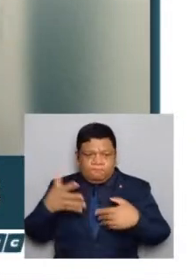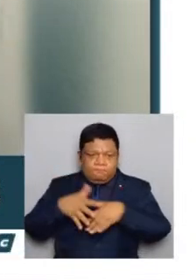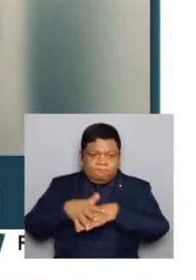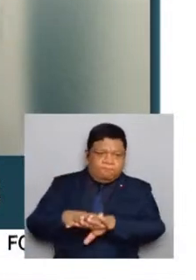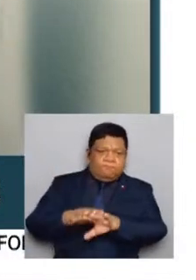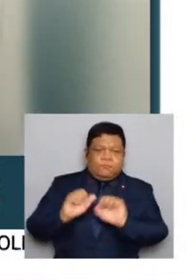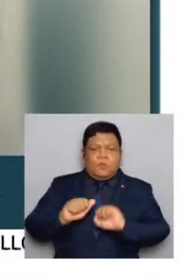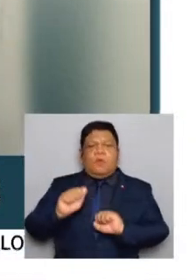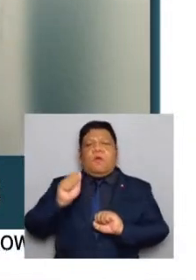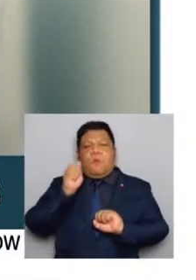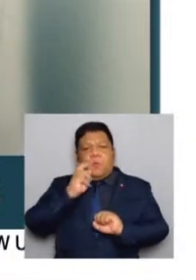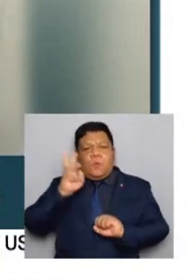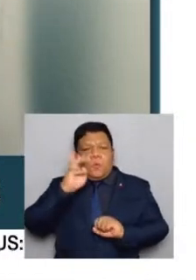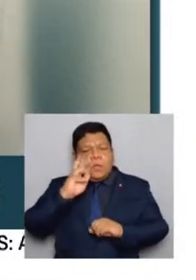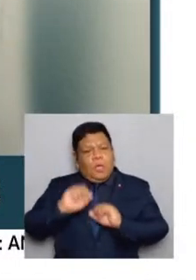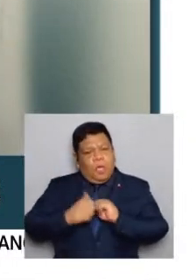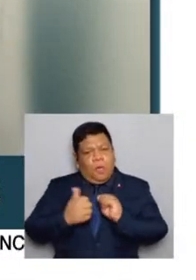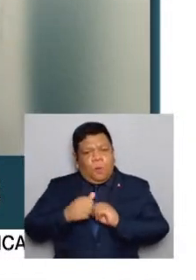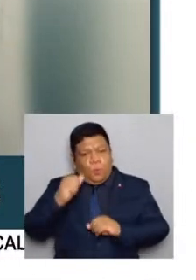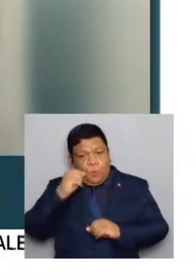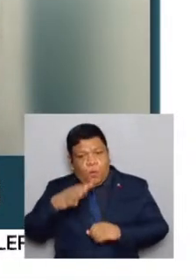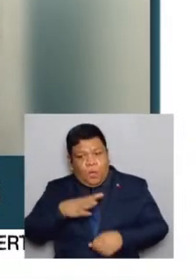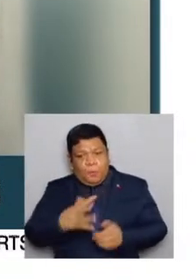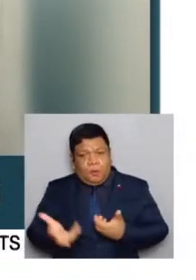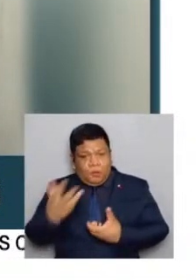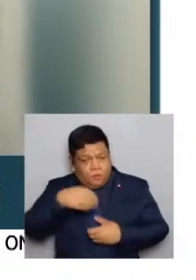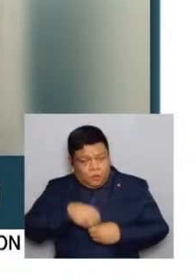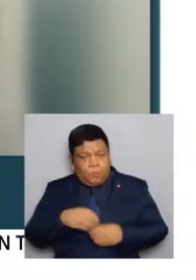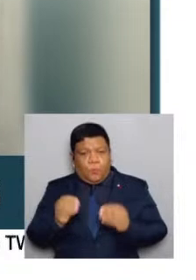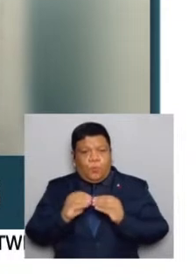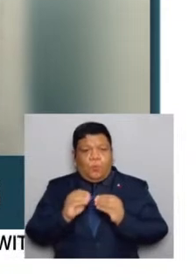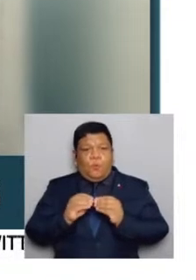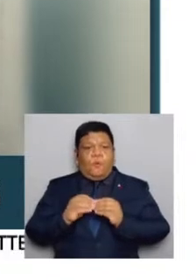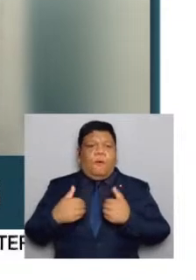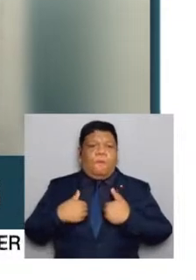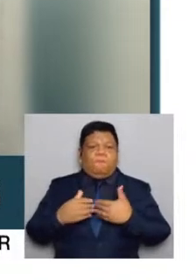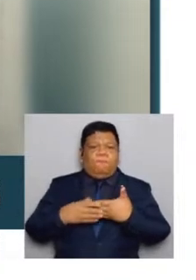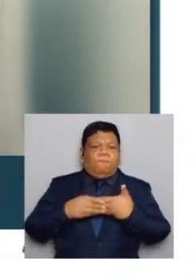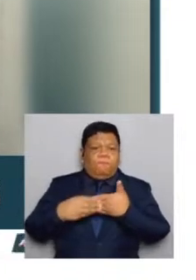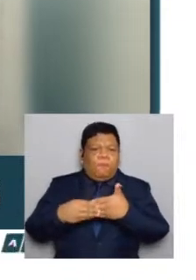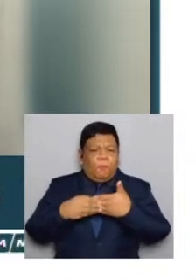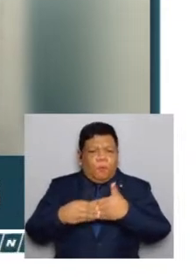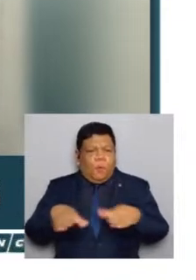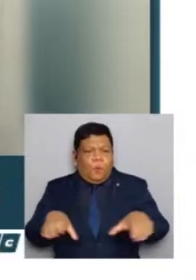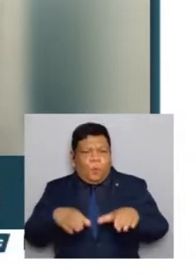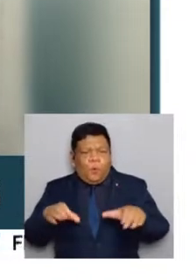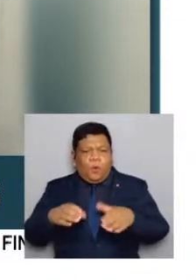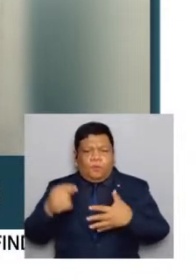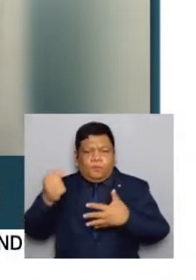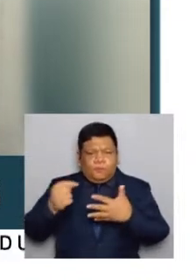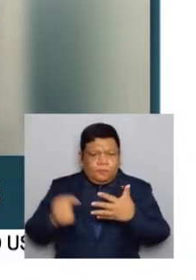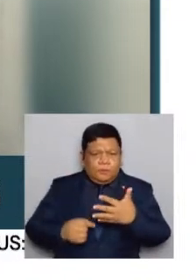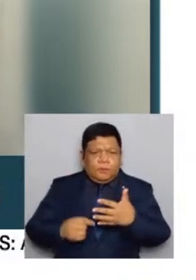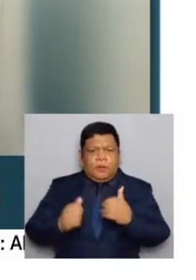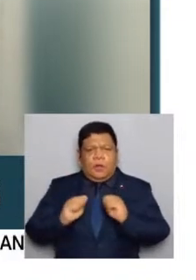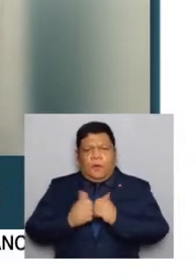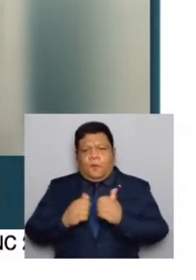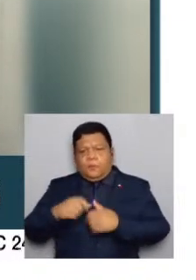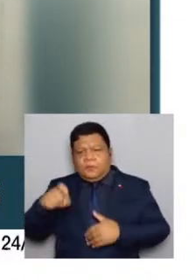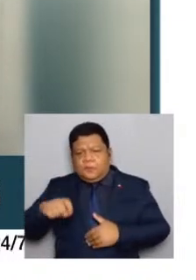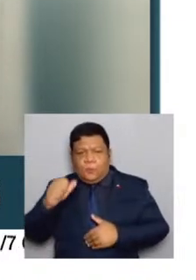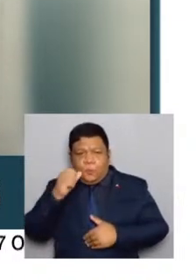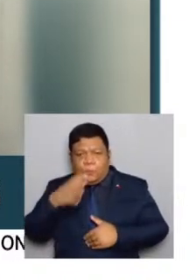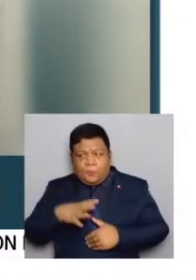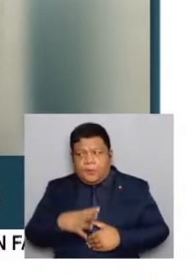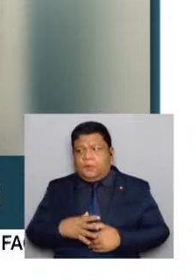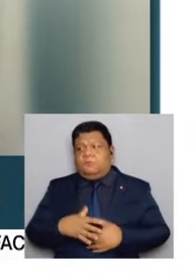can facilitate women's participation and provide flexible work arrangements to women who need it. Make sure that they